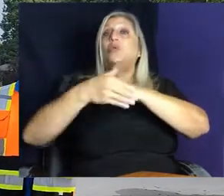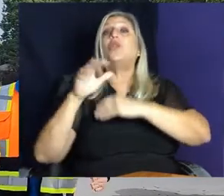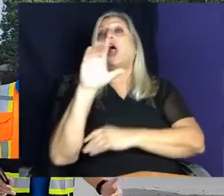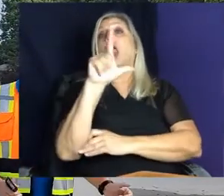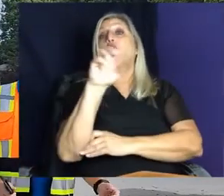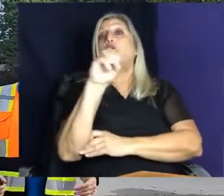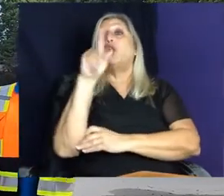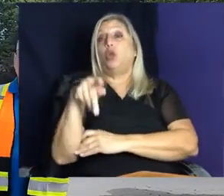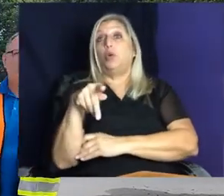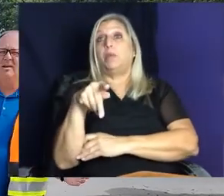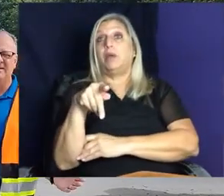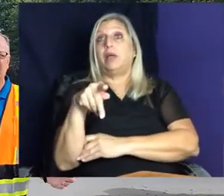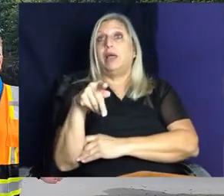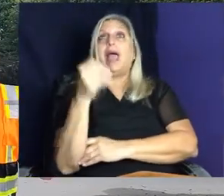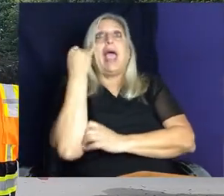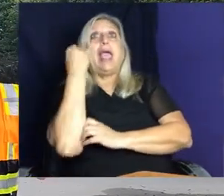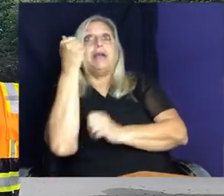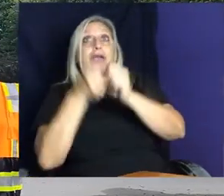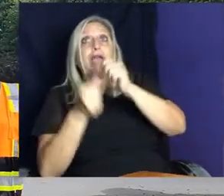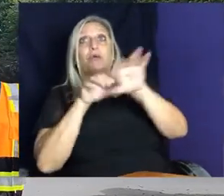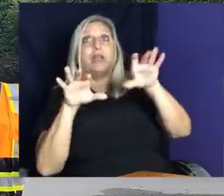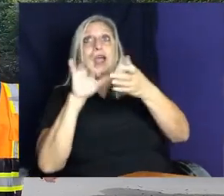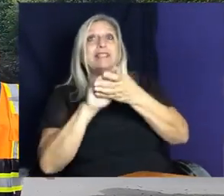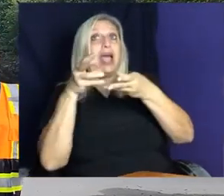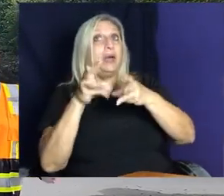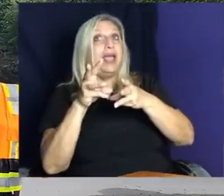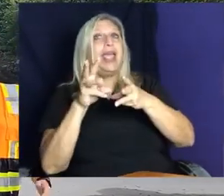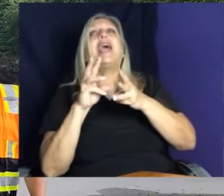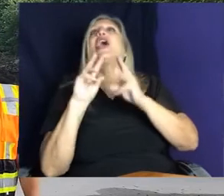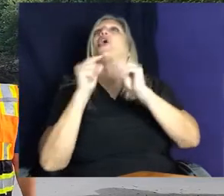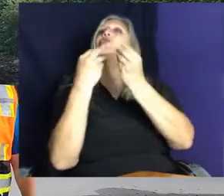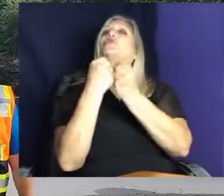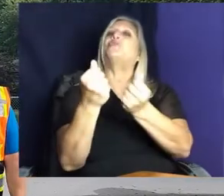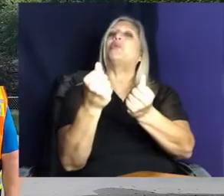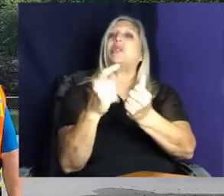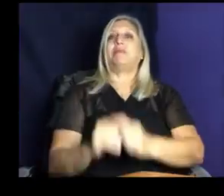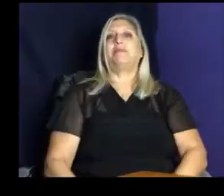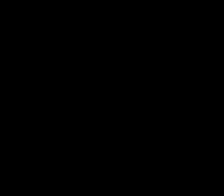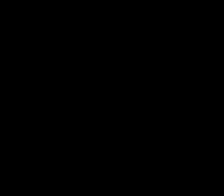you may exit quickly. If everybody does it that way, it goes very, very smoothly.